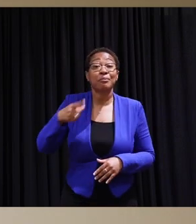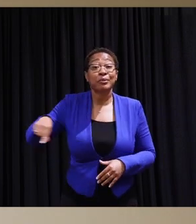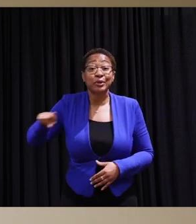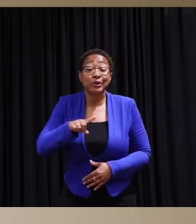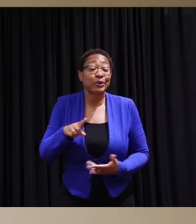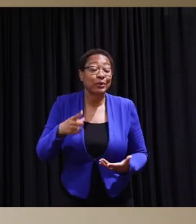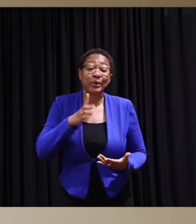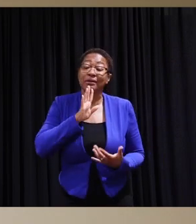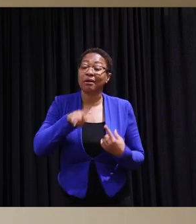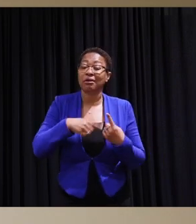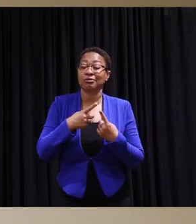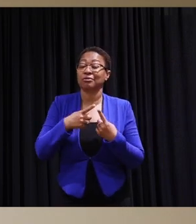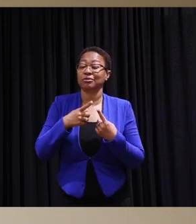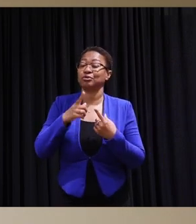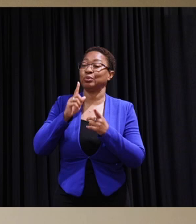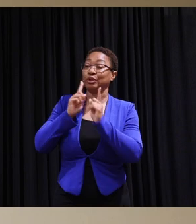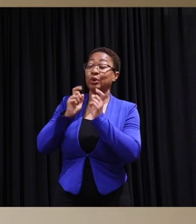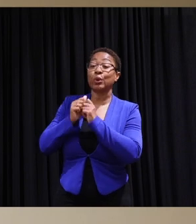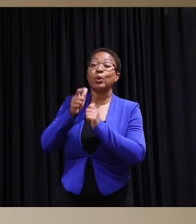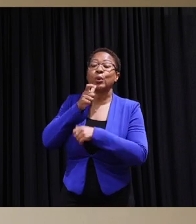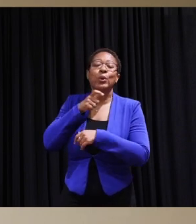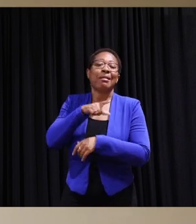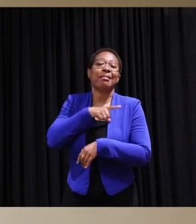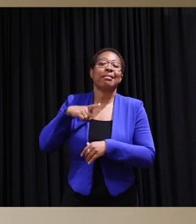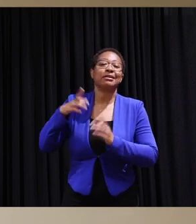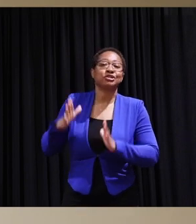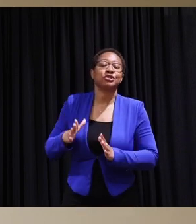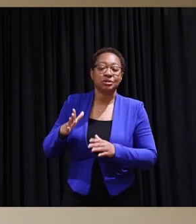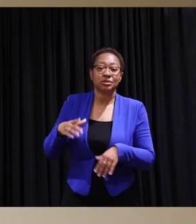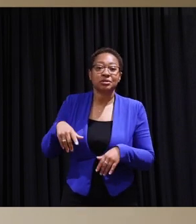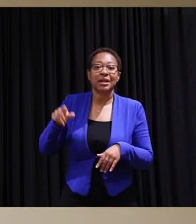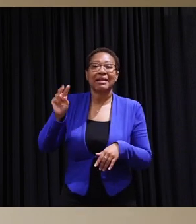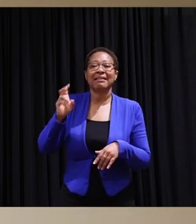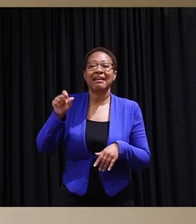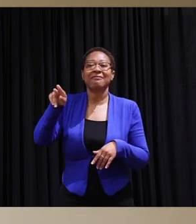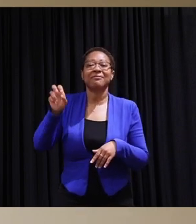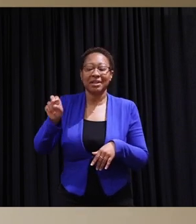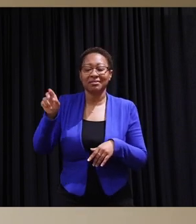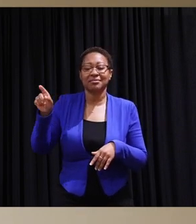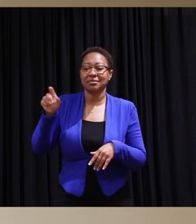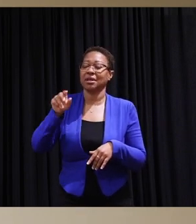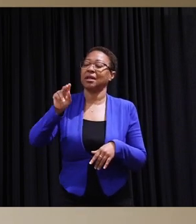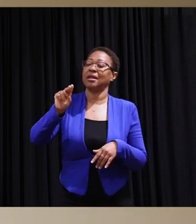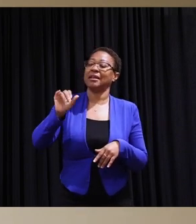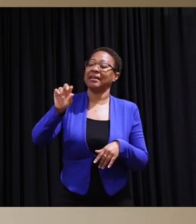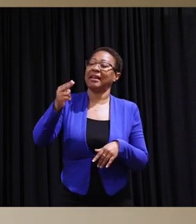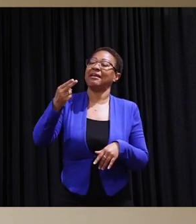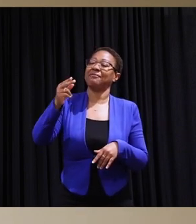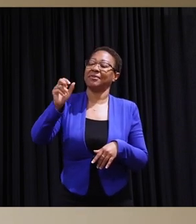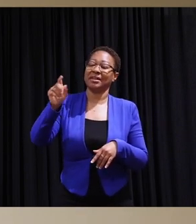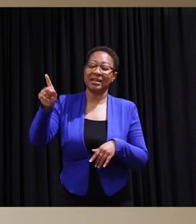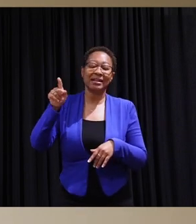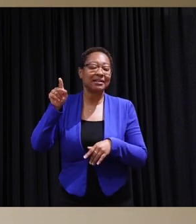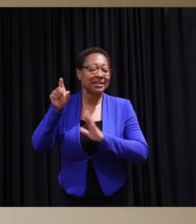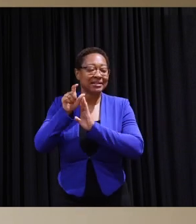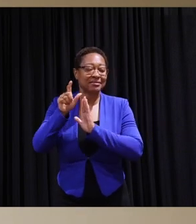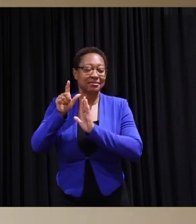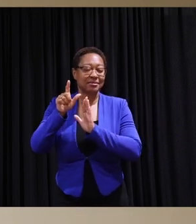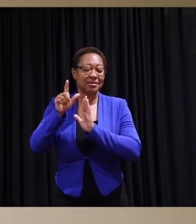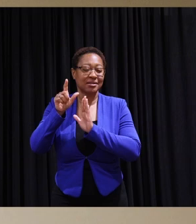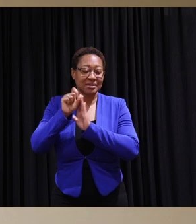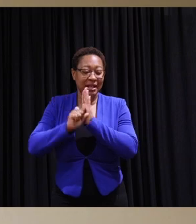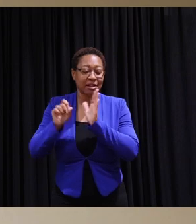tell you, we talk to legislatures, and Nina's at the State Department, so she knows, but they are not walking